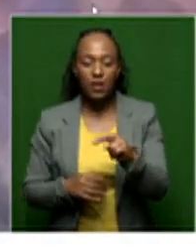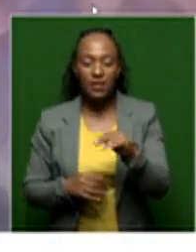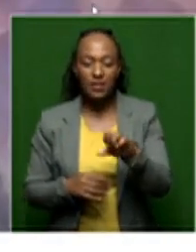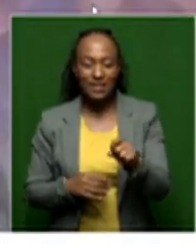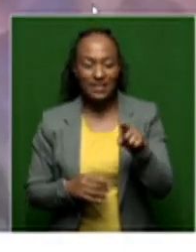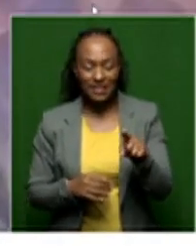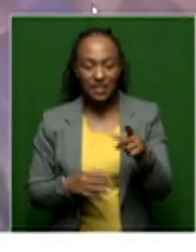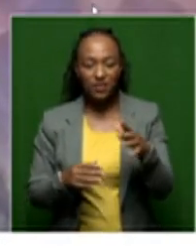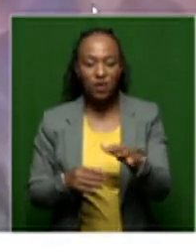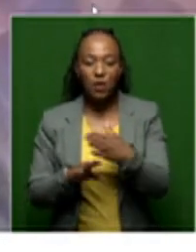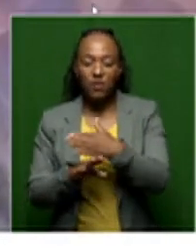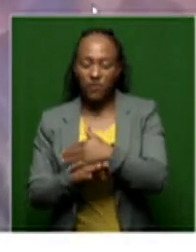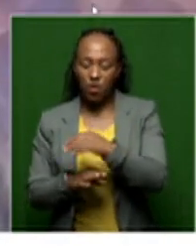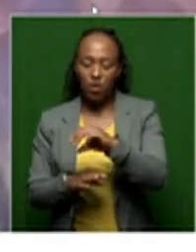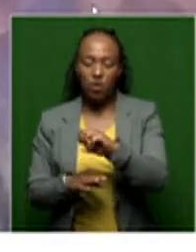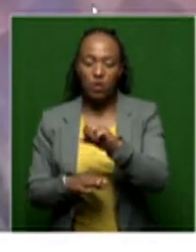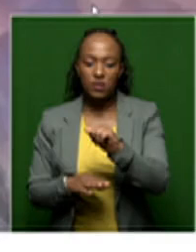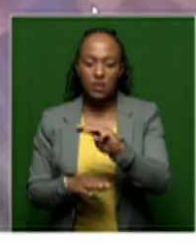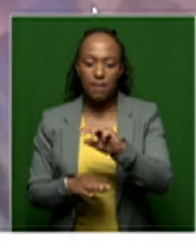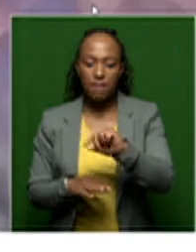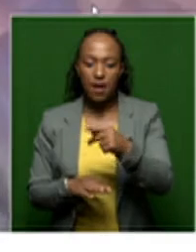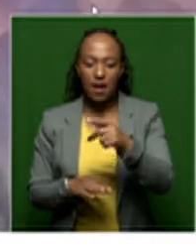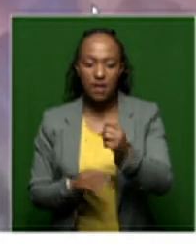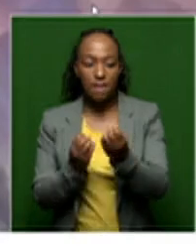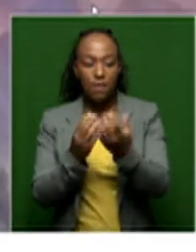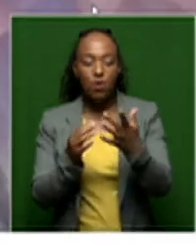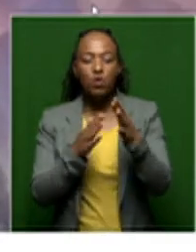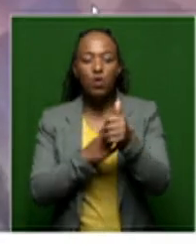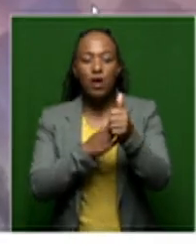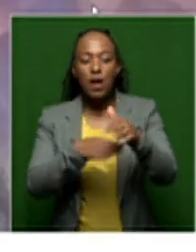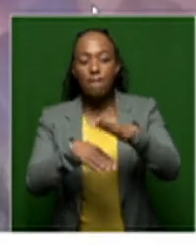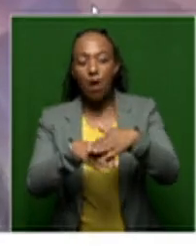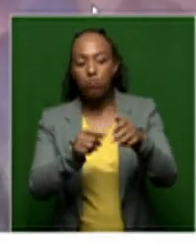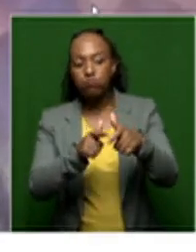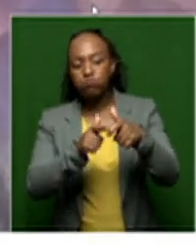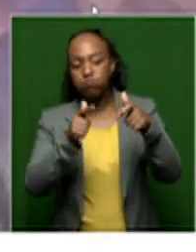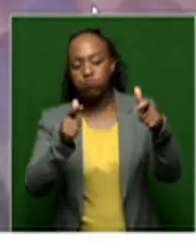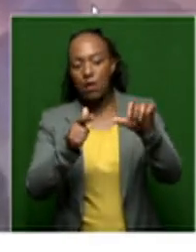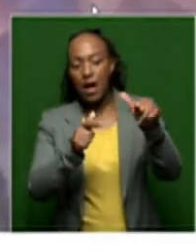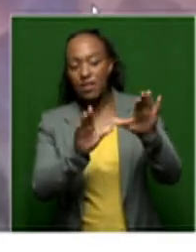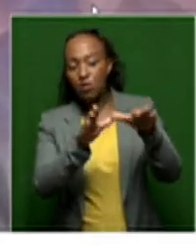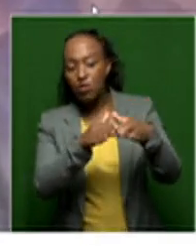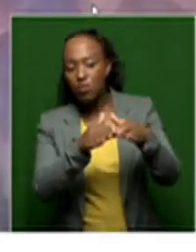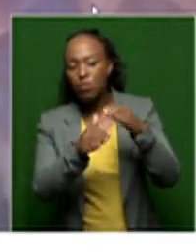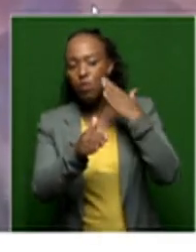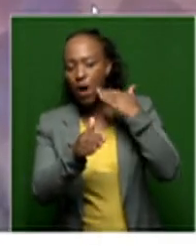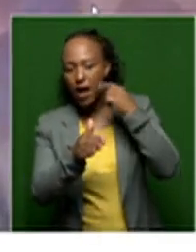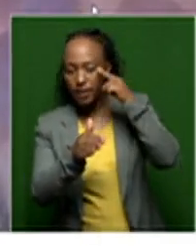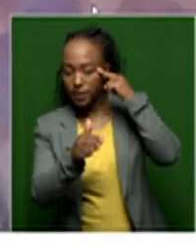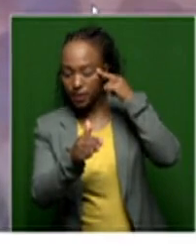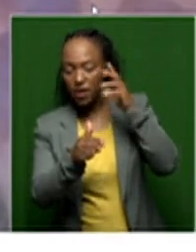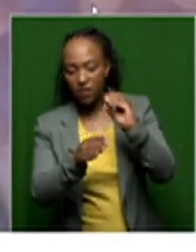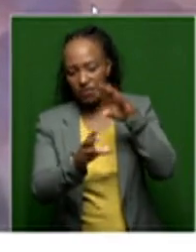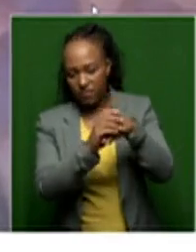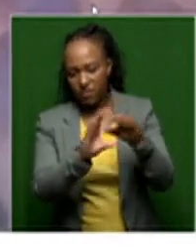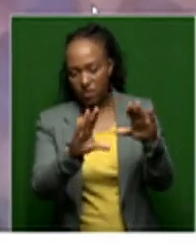that Samantha has alluded to in certain race groups is what will lead the increased risk in the certain racial groups. However,